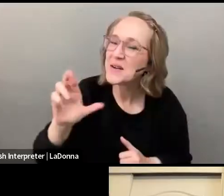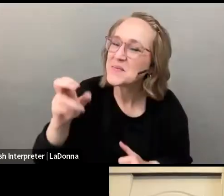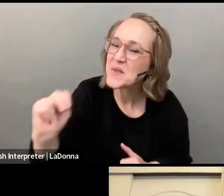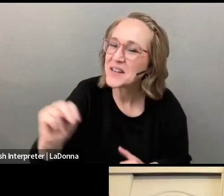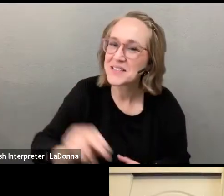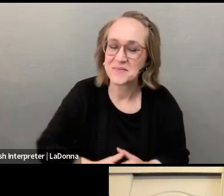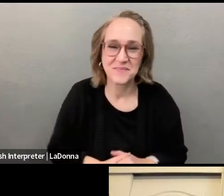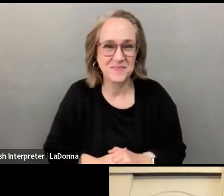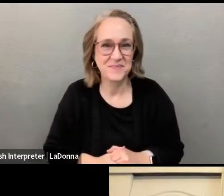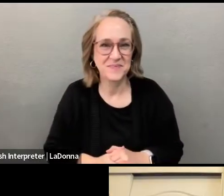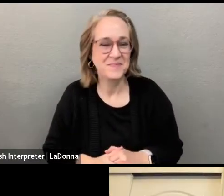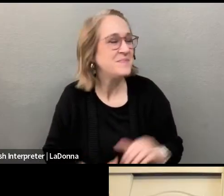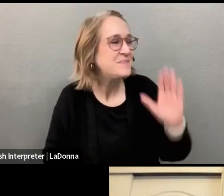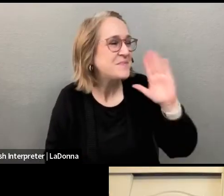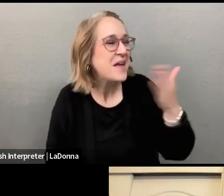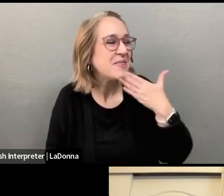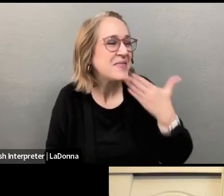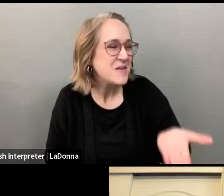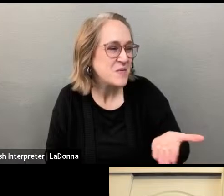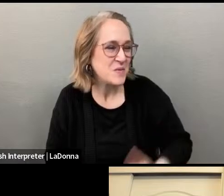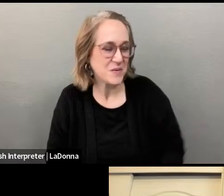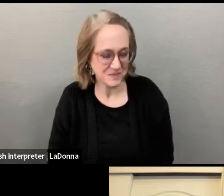Hi, thank you. Thank you, everyone.